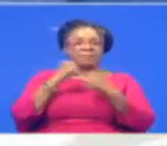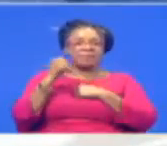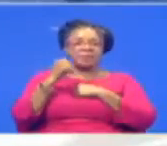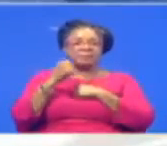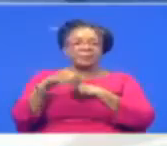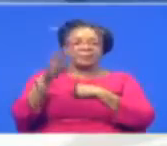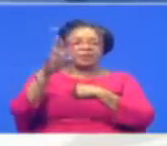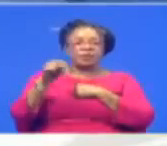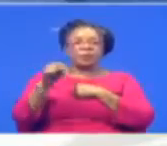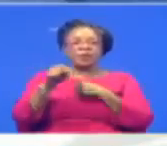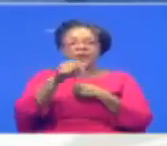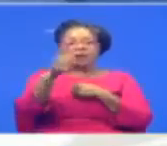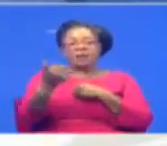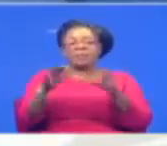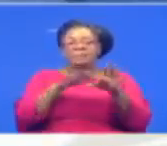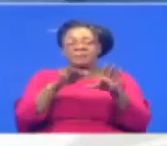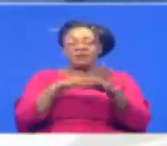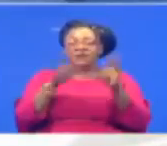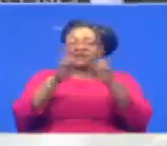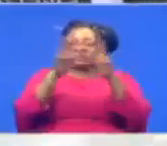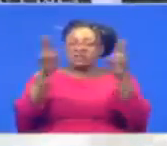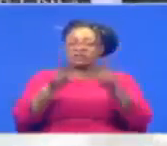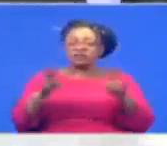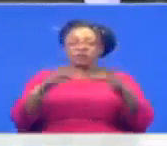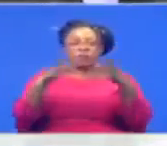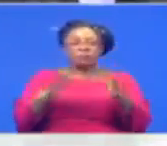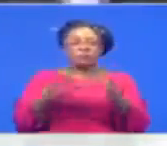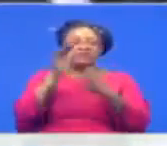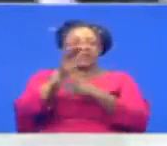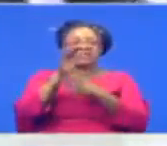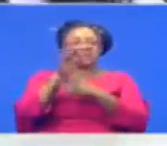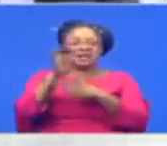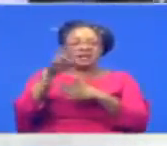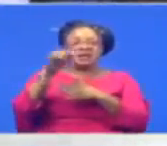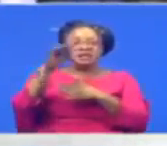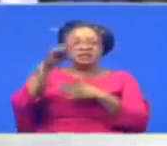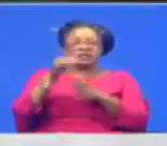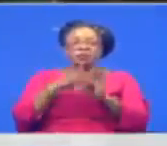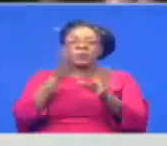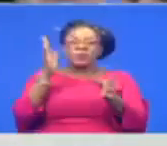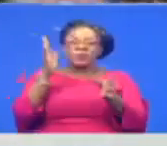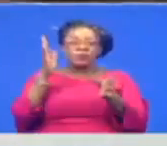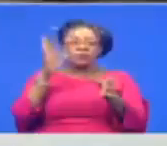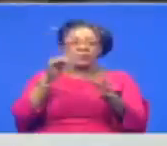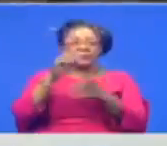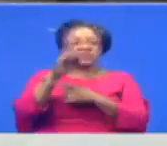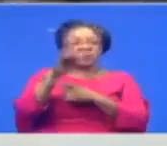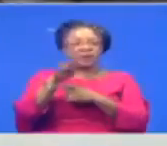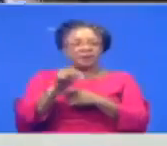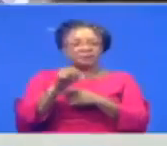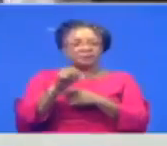Nations, among other members of the international community, have urged Eritrean troops to withdraw from Tigray.